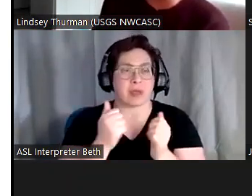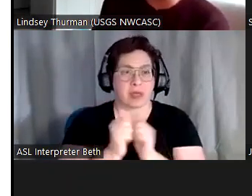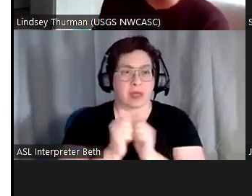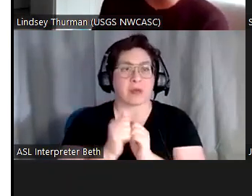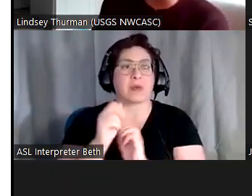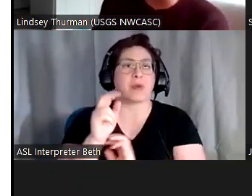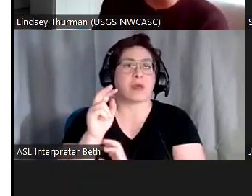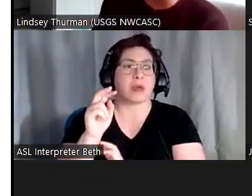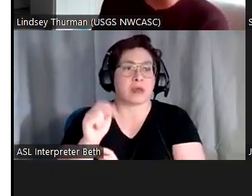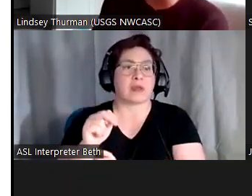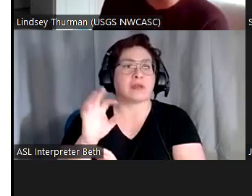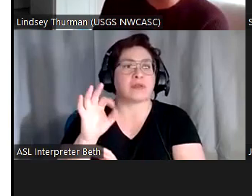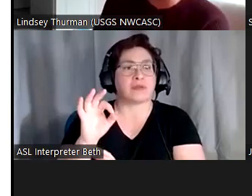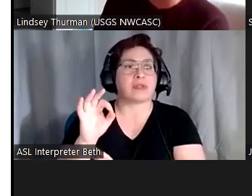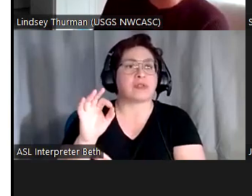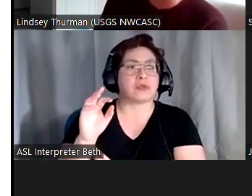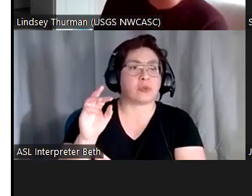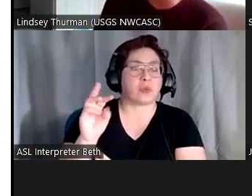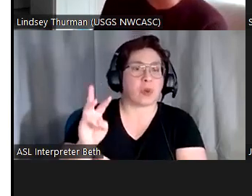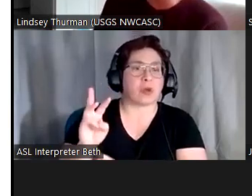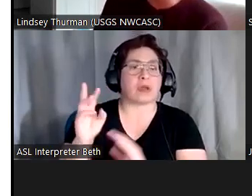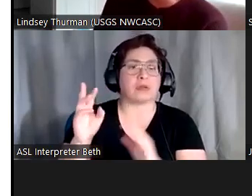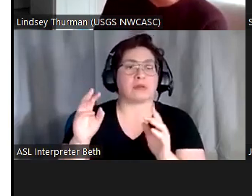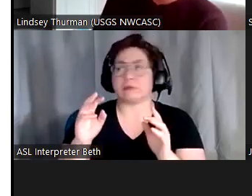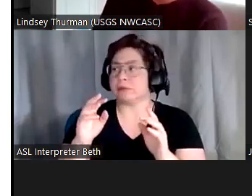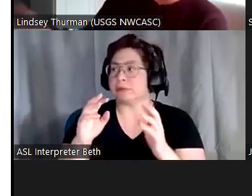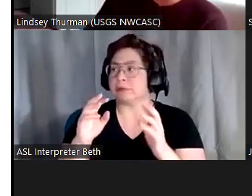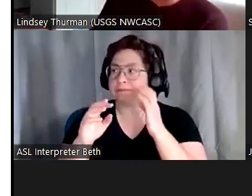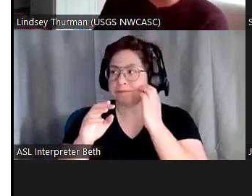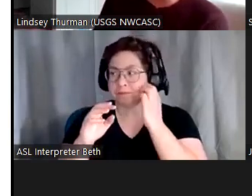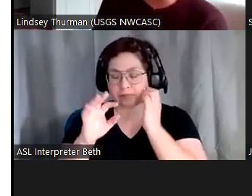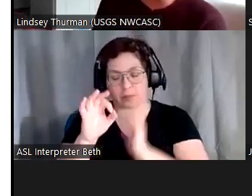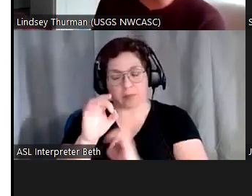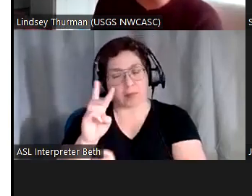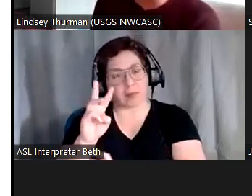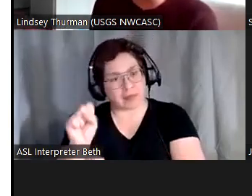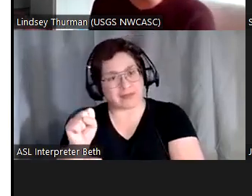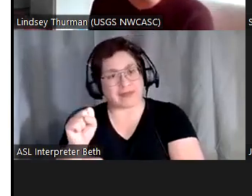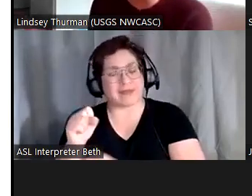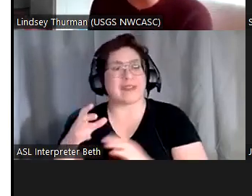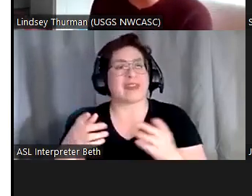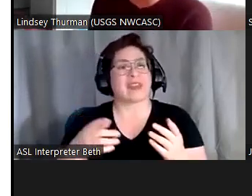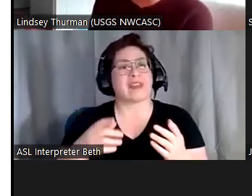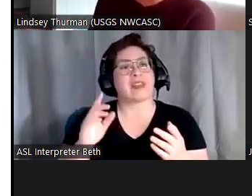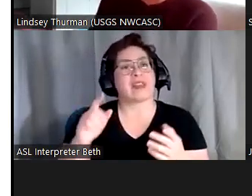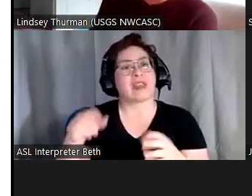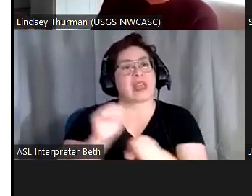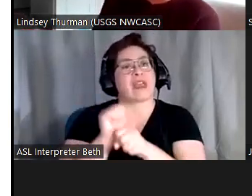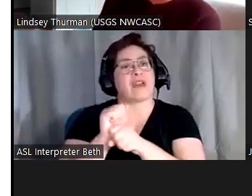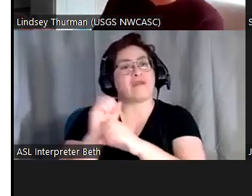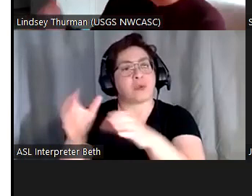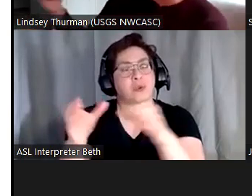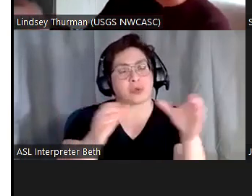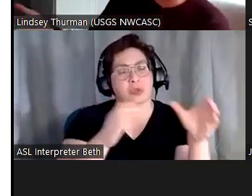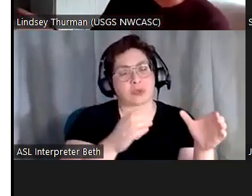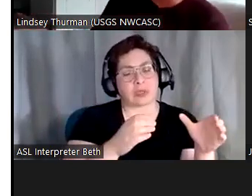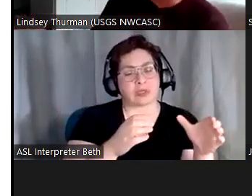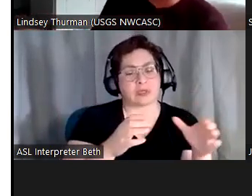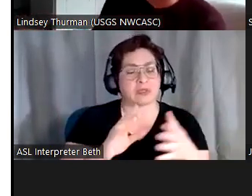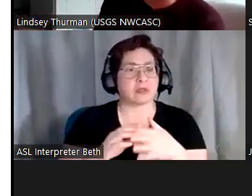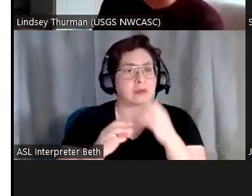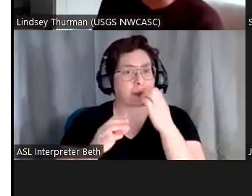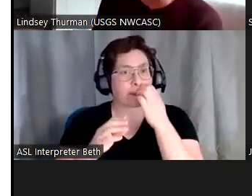Plants Climate Adaptation Strategy, which we've recently kicked off. And then if you work in the world of species status assessments with Fish and Wildlife Service, we